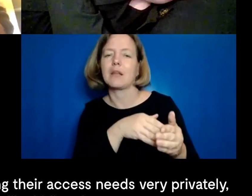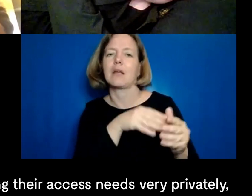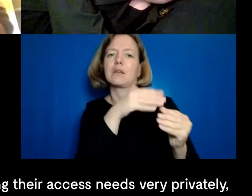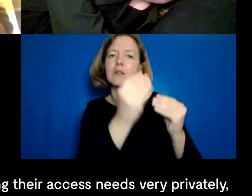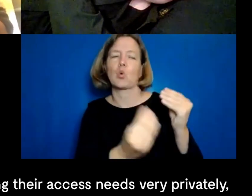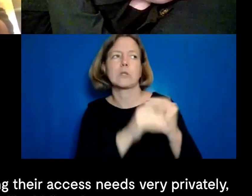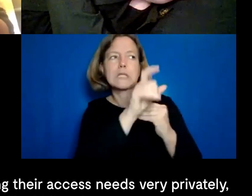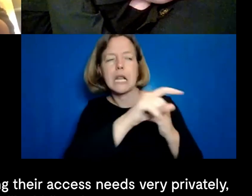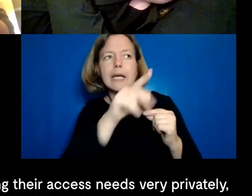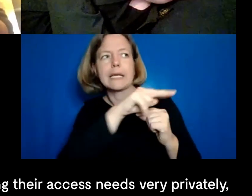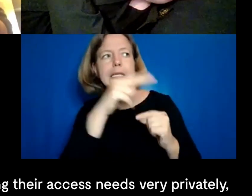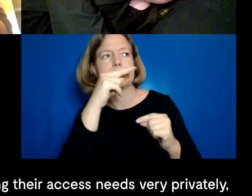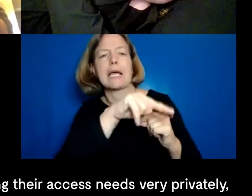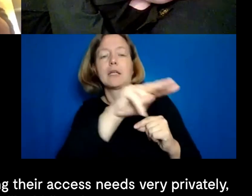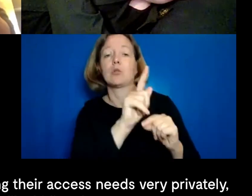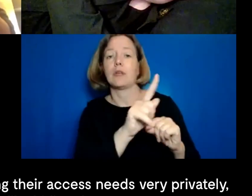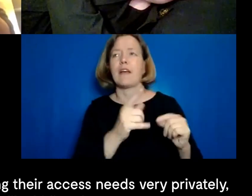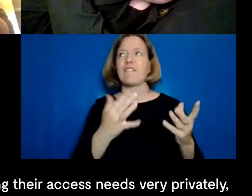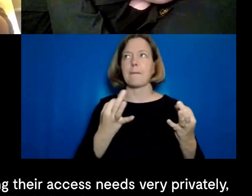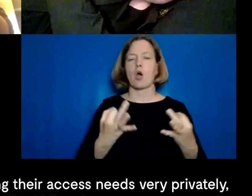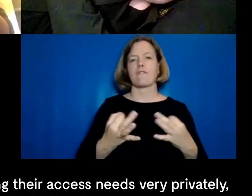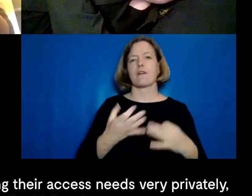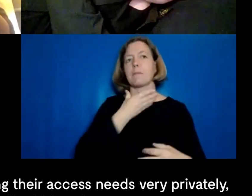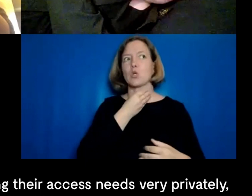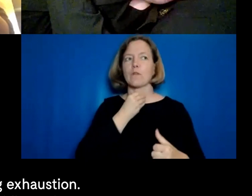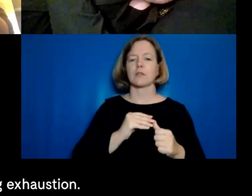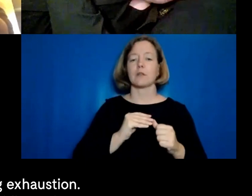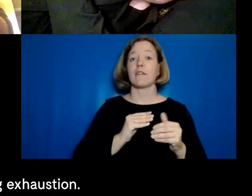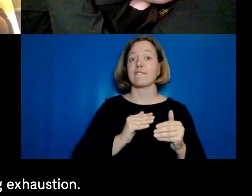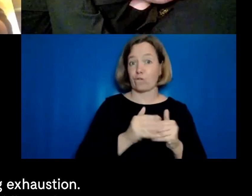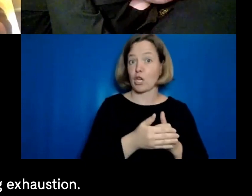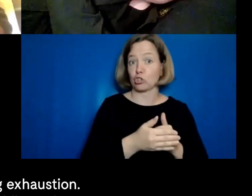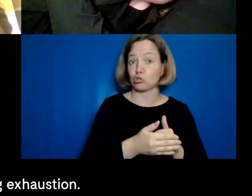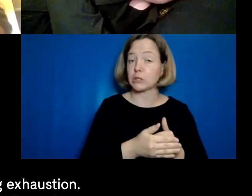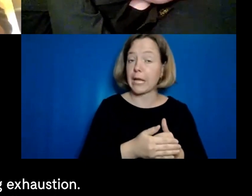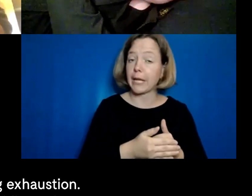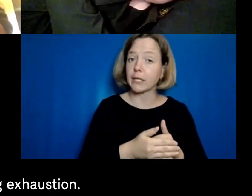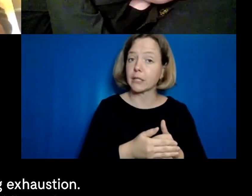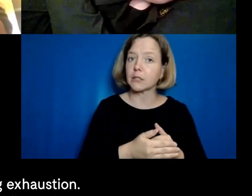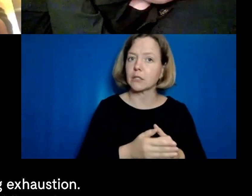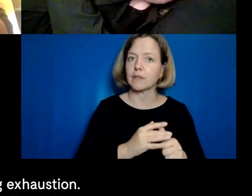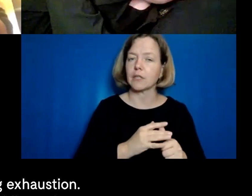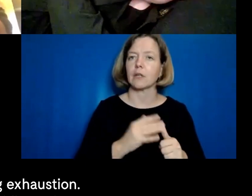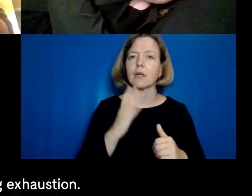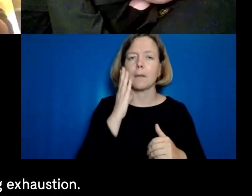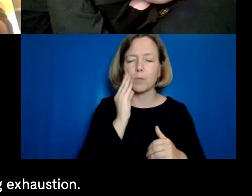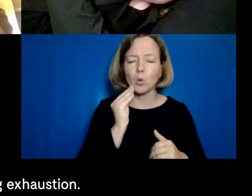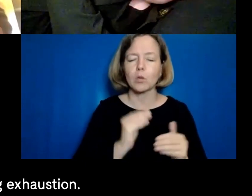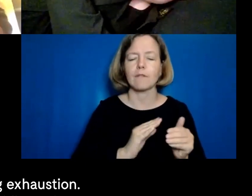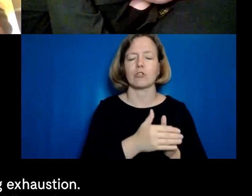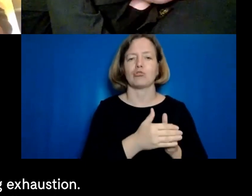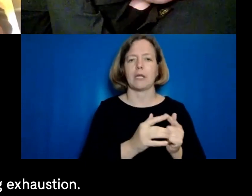access needs very privately, very subtly, like hiding them, like hiding exhaustion, hiding